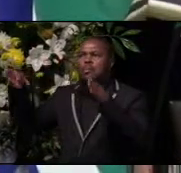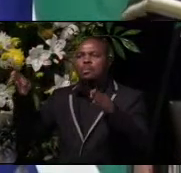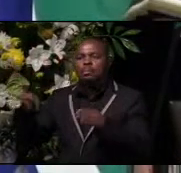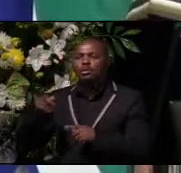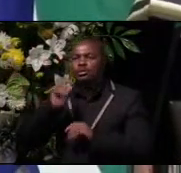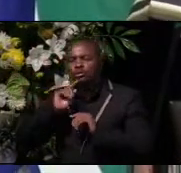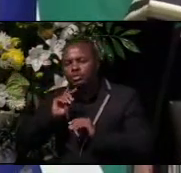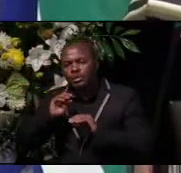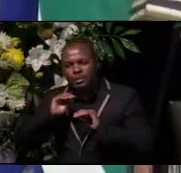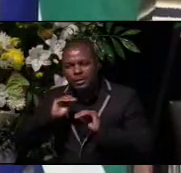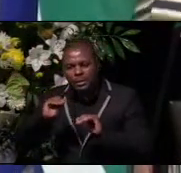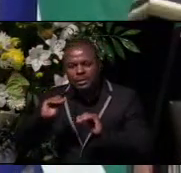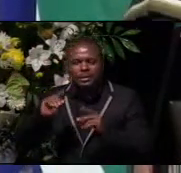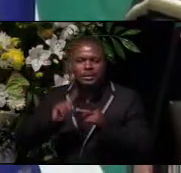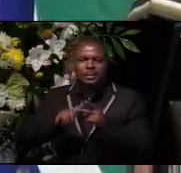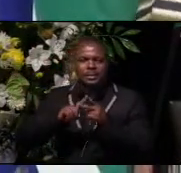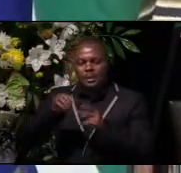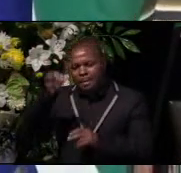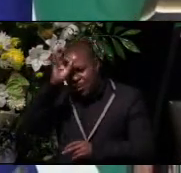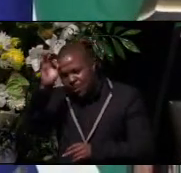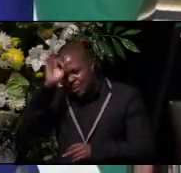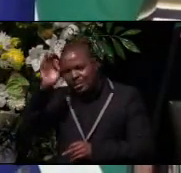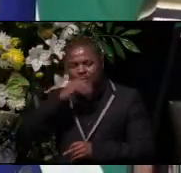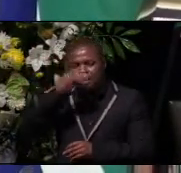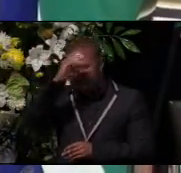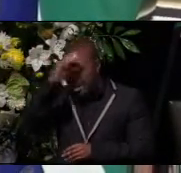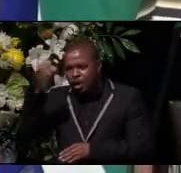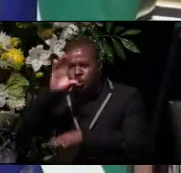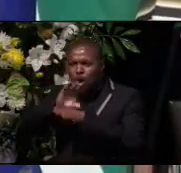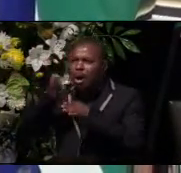nursing colleges police colleges